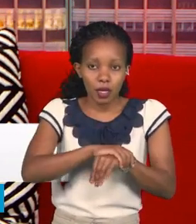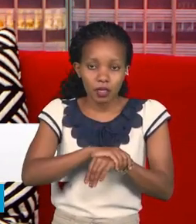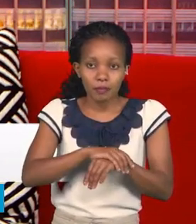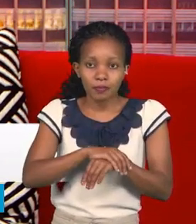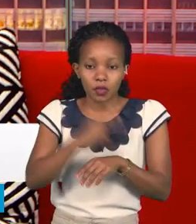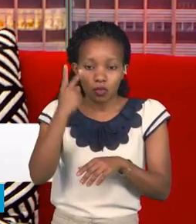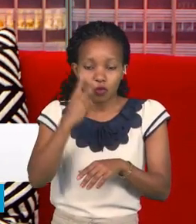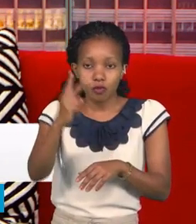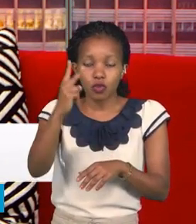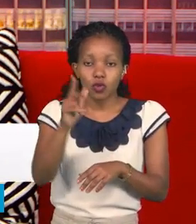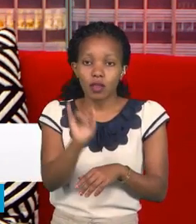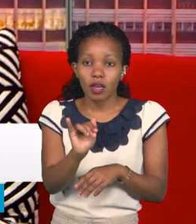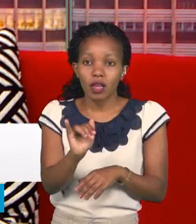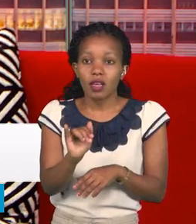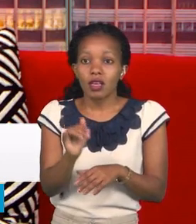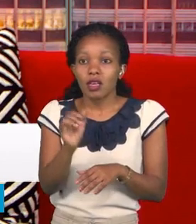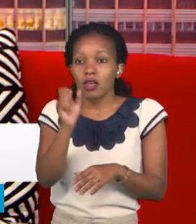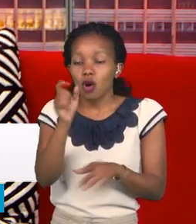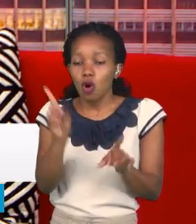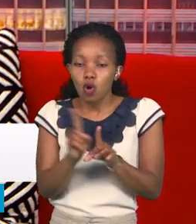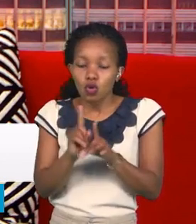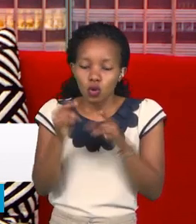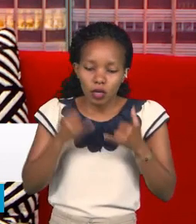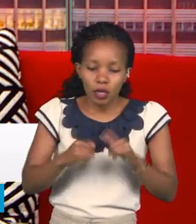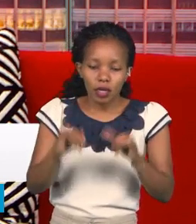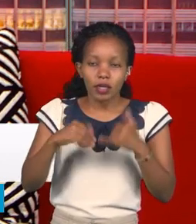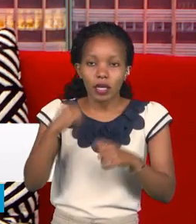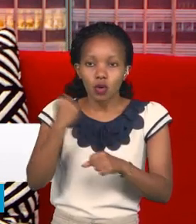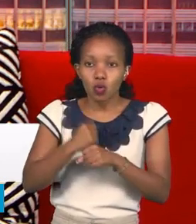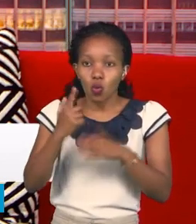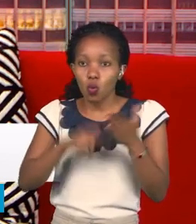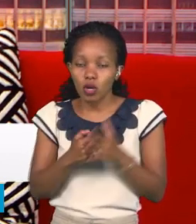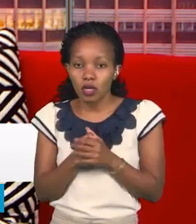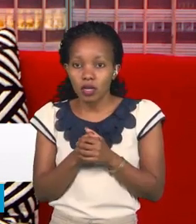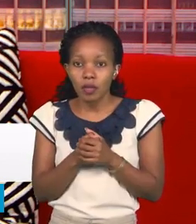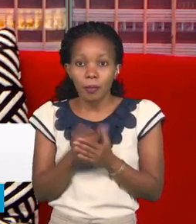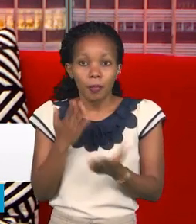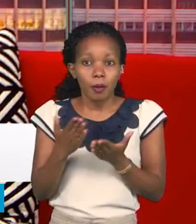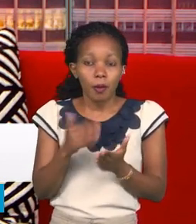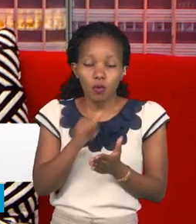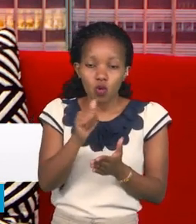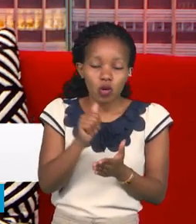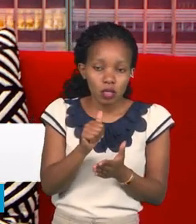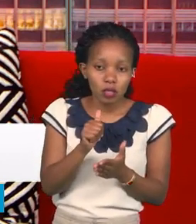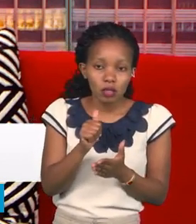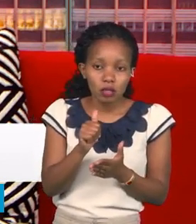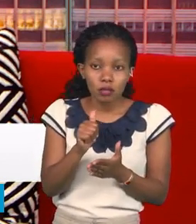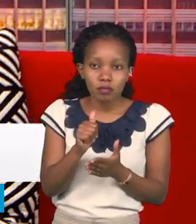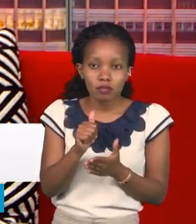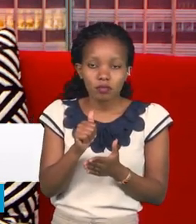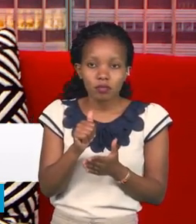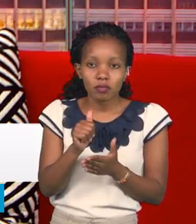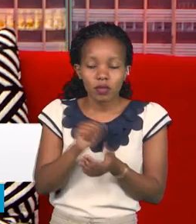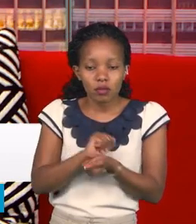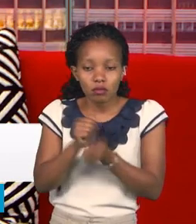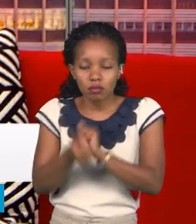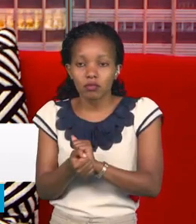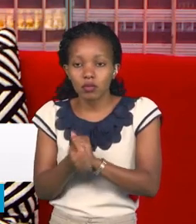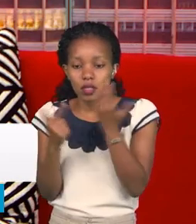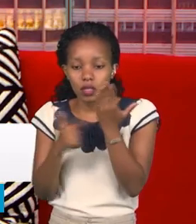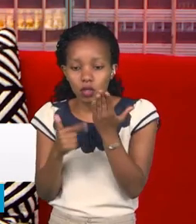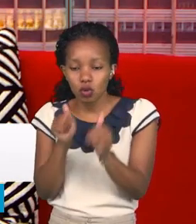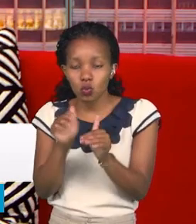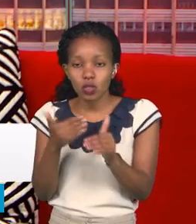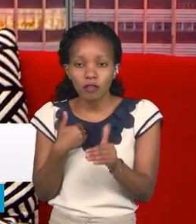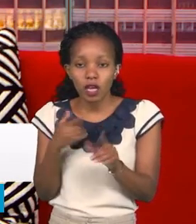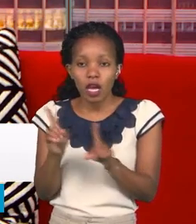right. And then unless what we are also trying to do, unless you don't translate the most advanced techniques that you have and the